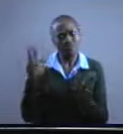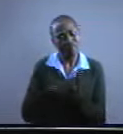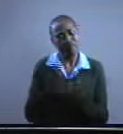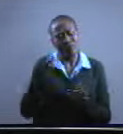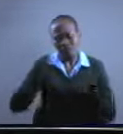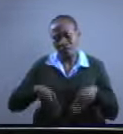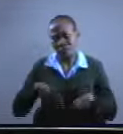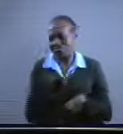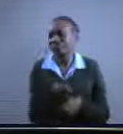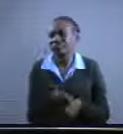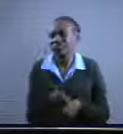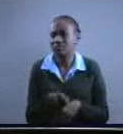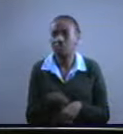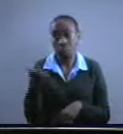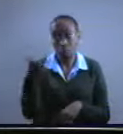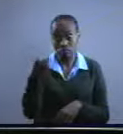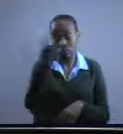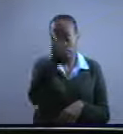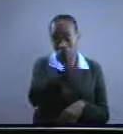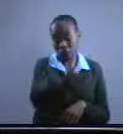Take your seat. Take your seat, honourable member.